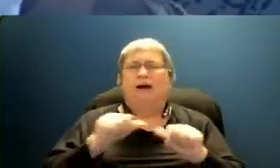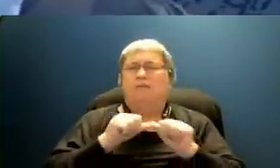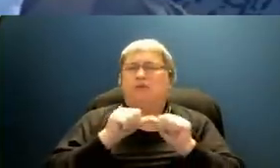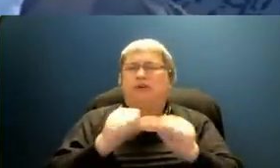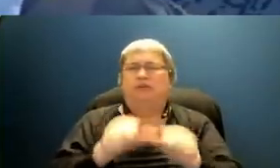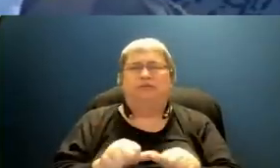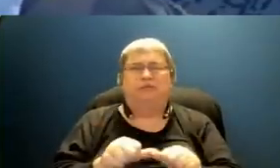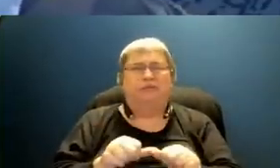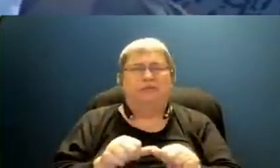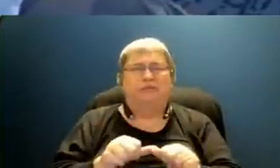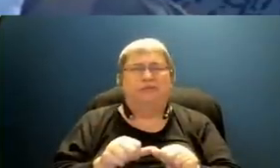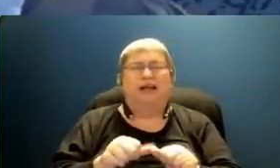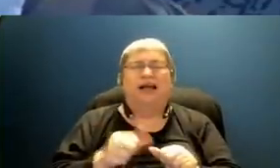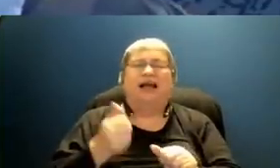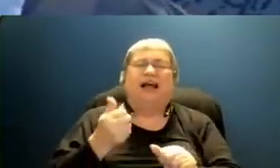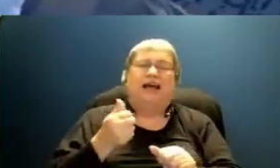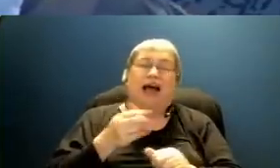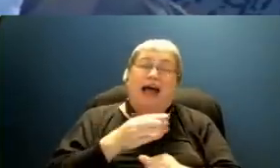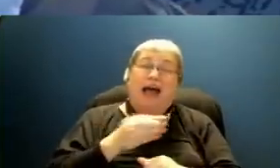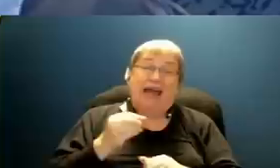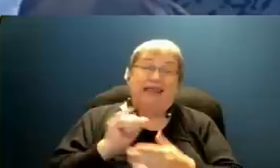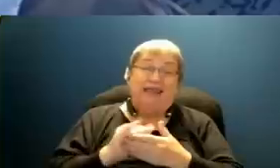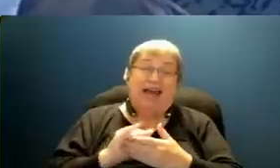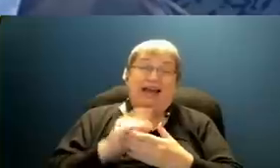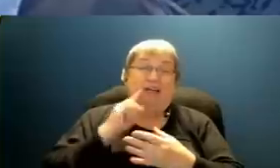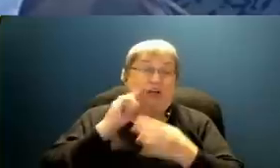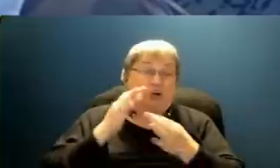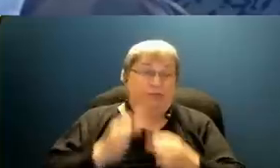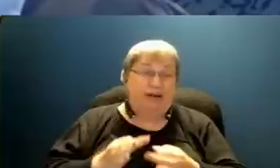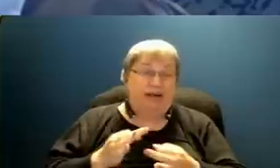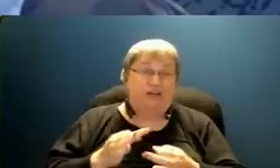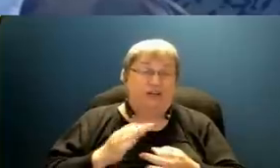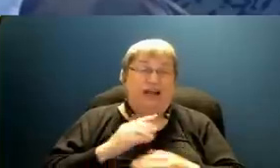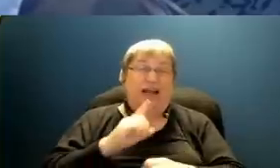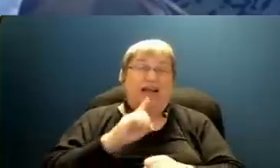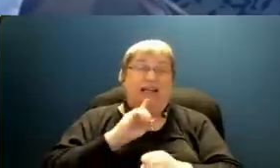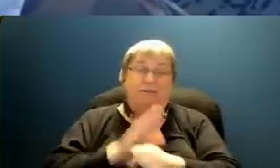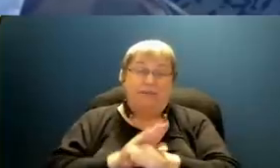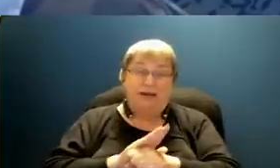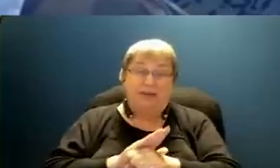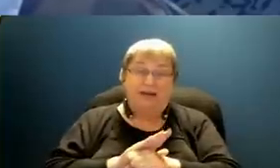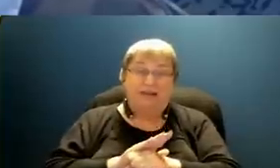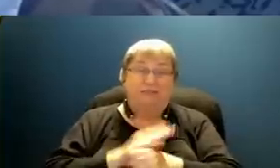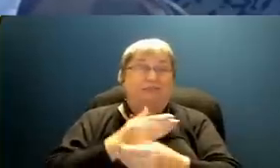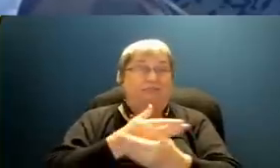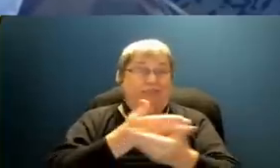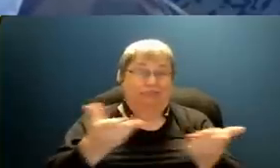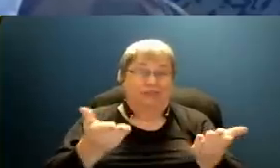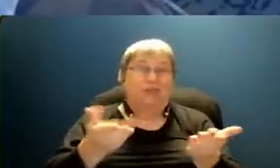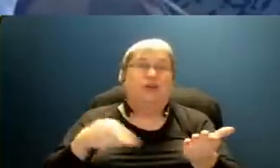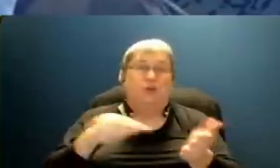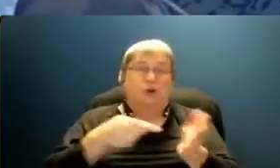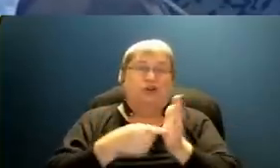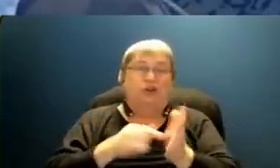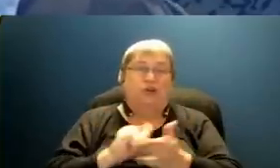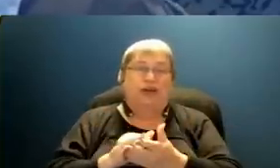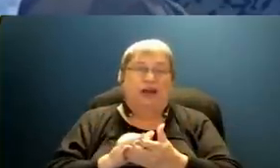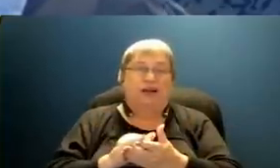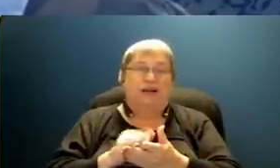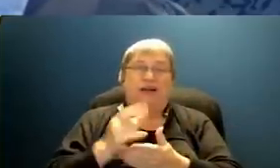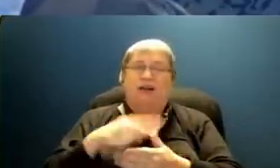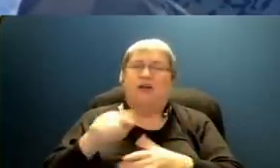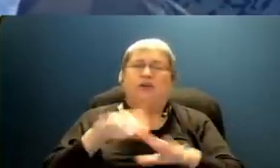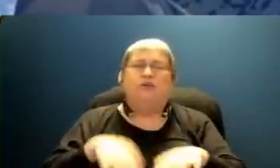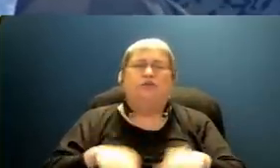that sort of determination and commitment better than our CSU Global graduates. You took a non-traditional path,